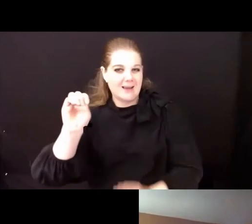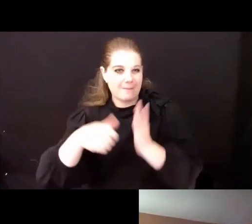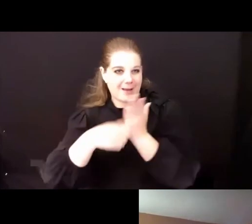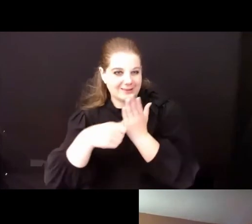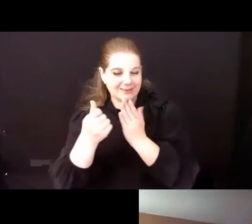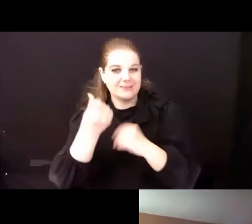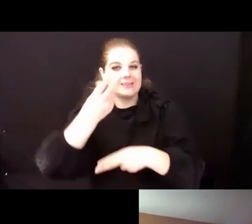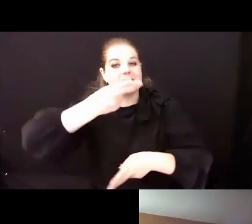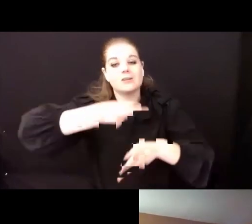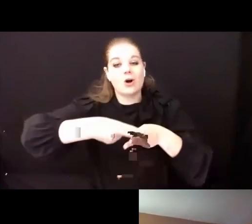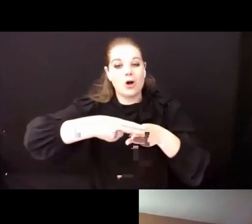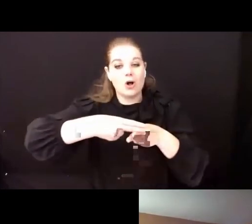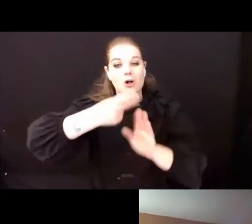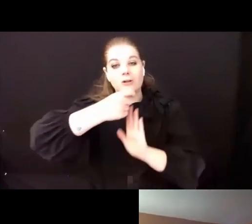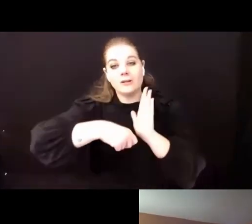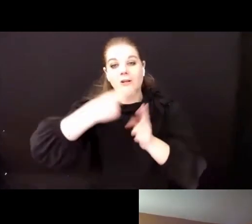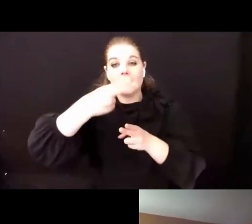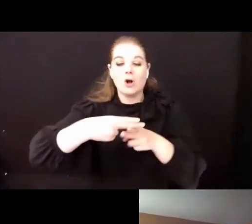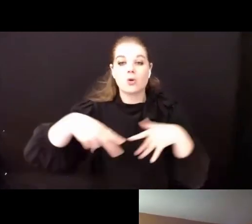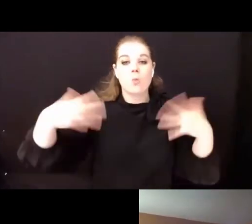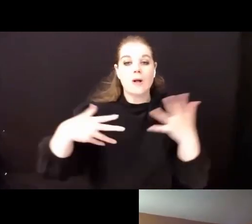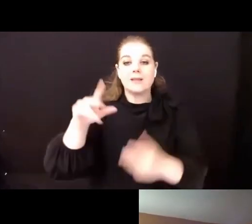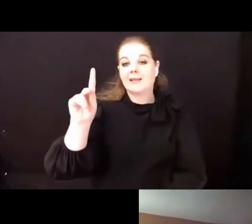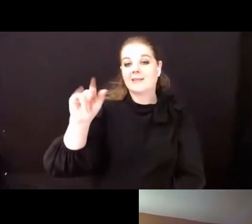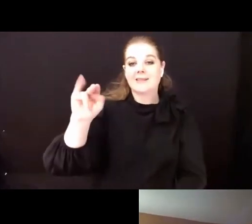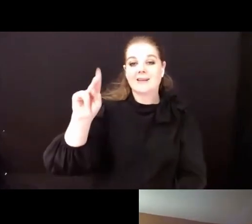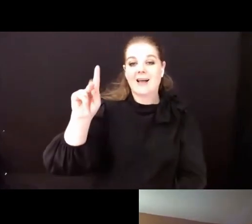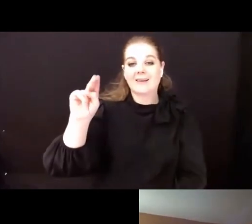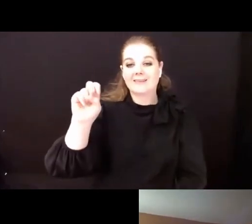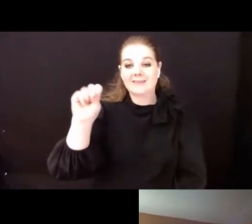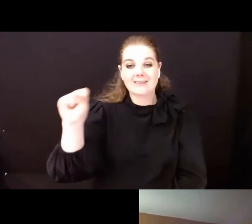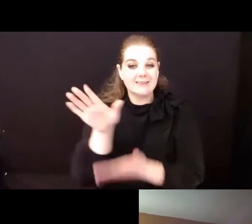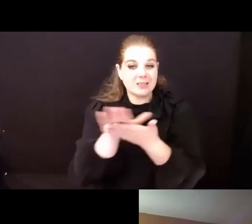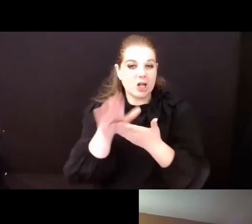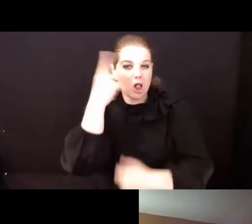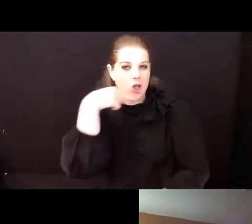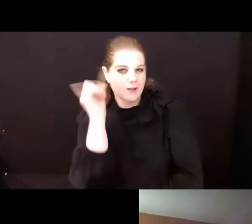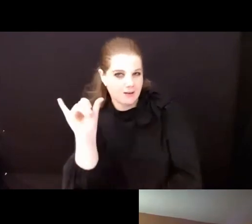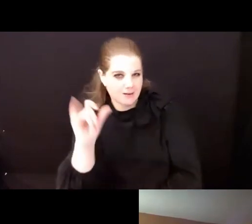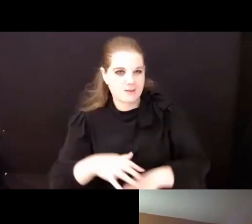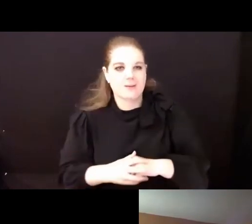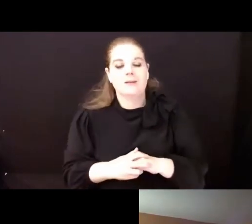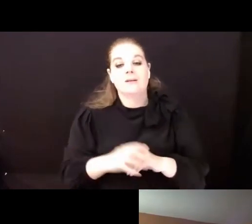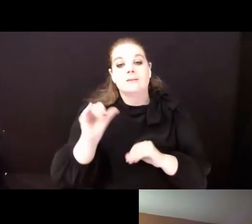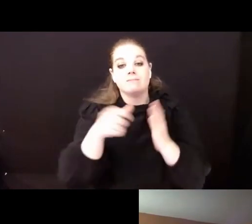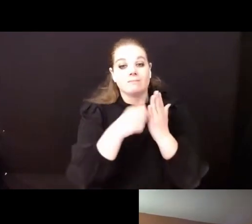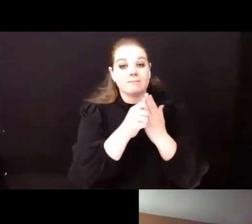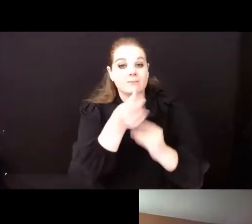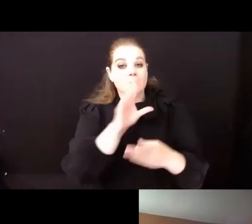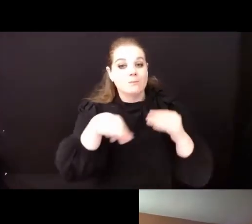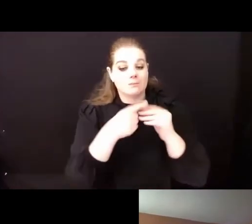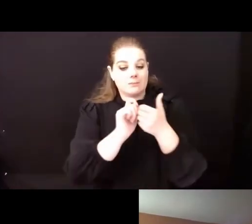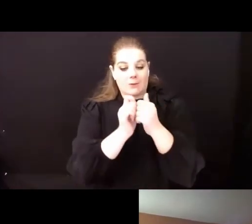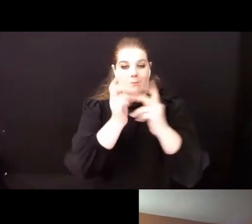"What Does Kindness Look Like?" And it talks about how people